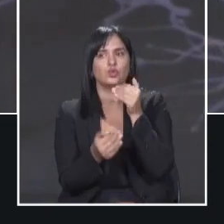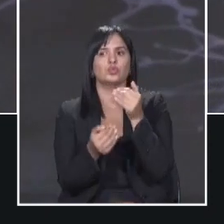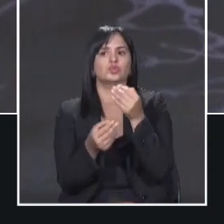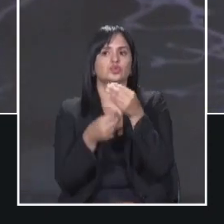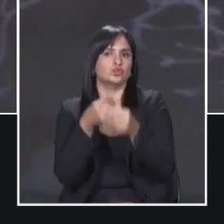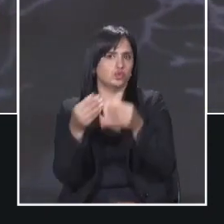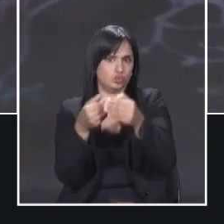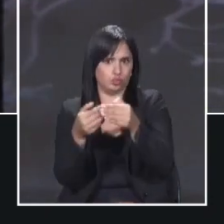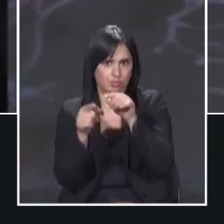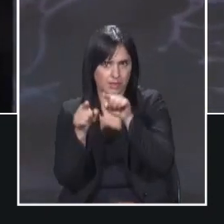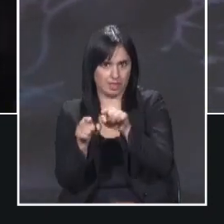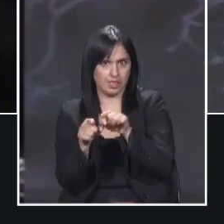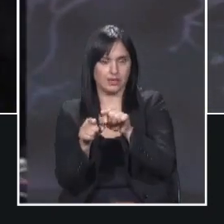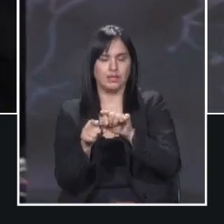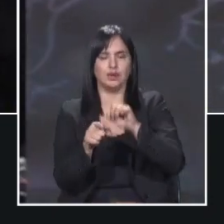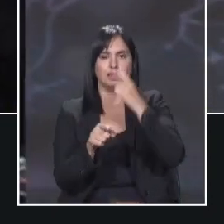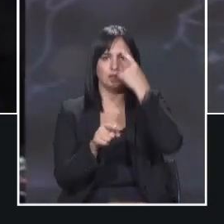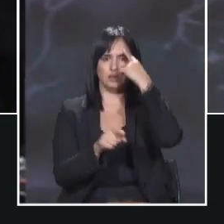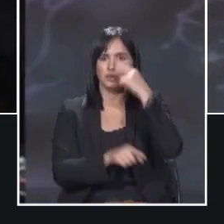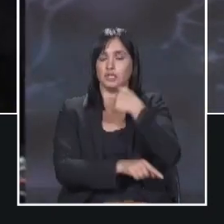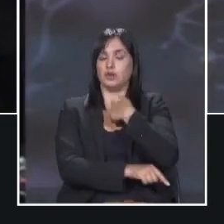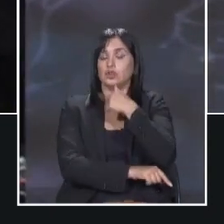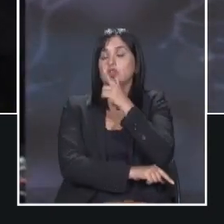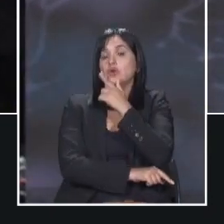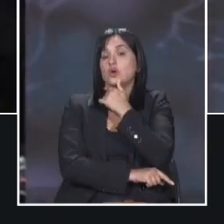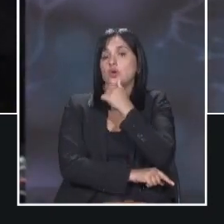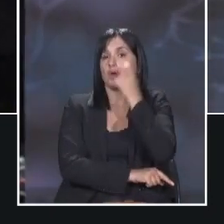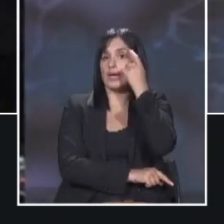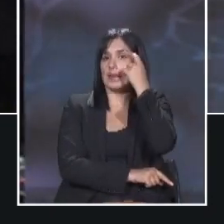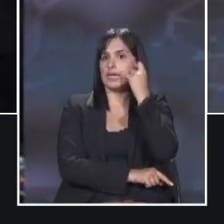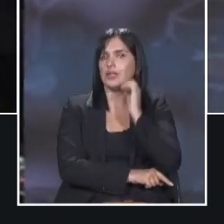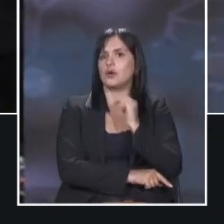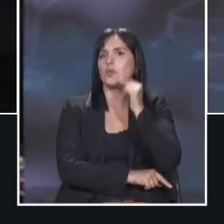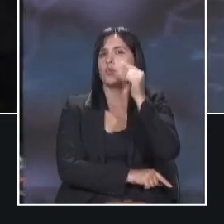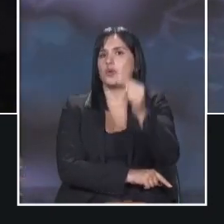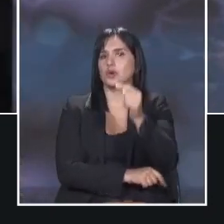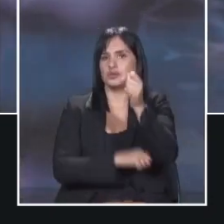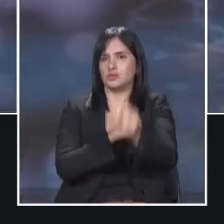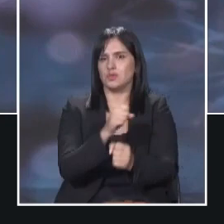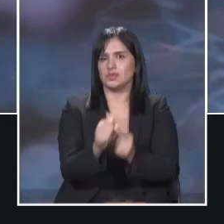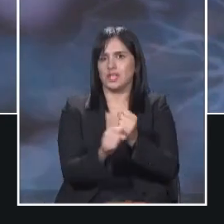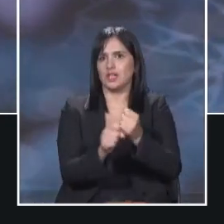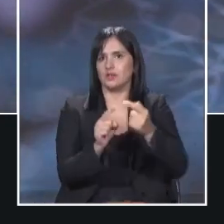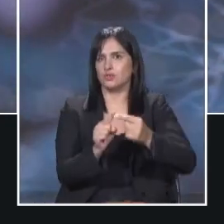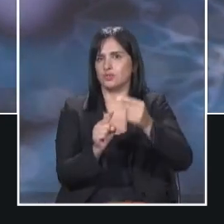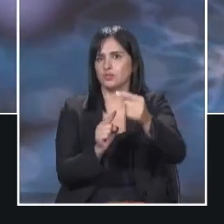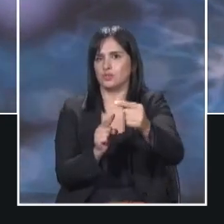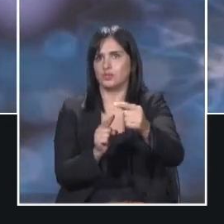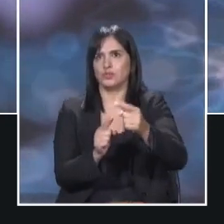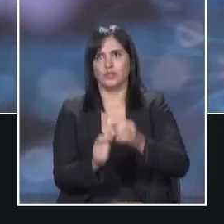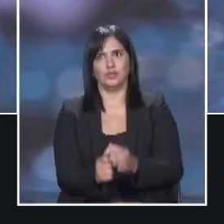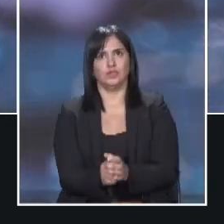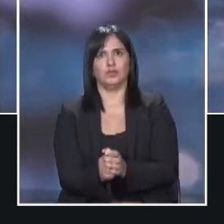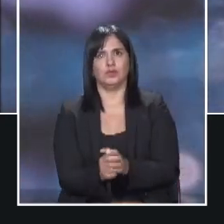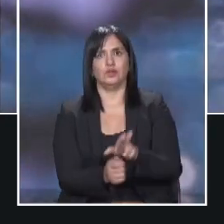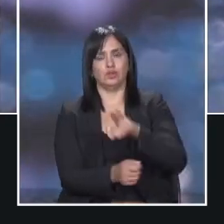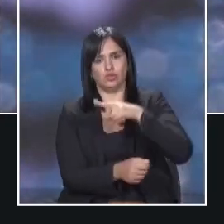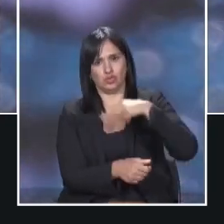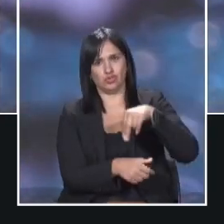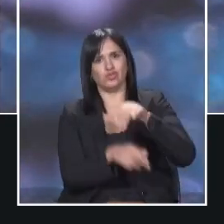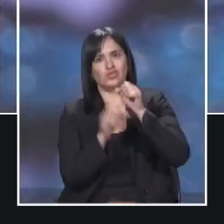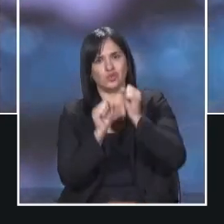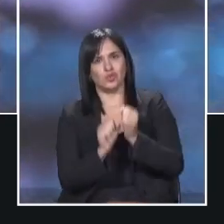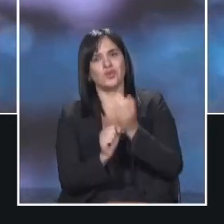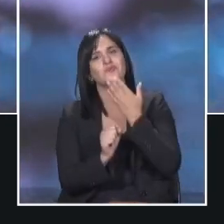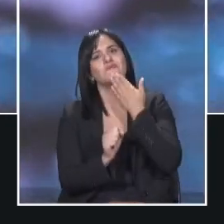I suspect over the coming years, at Koniku, we'll get more and more better at designing or building